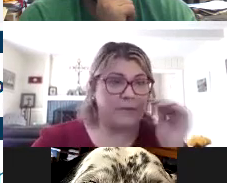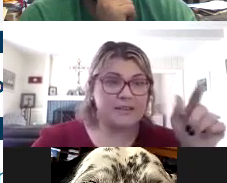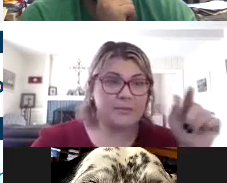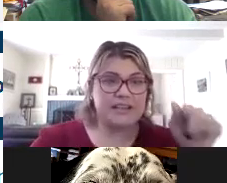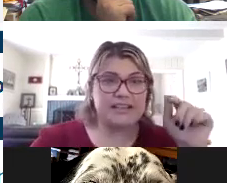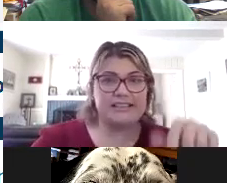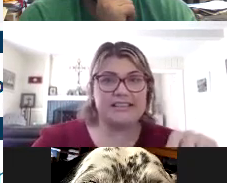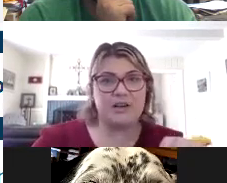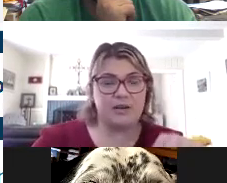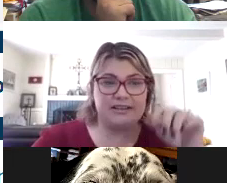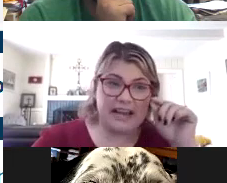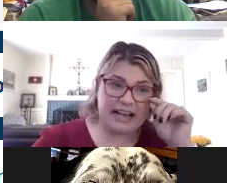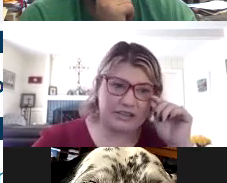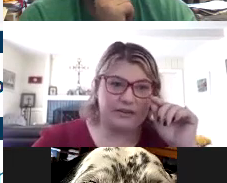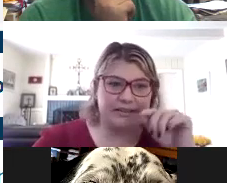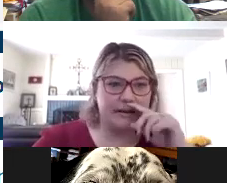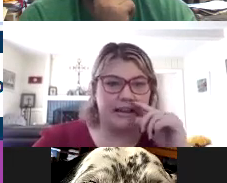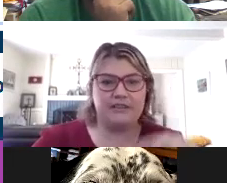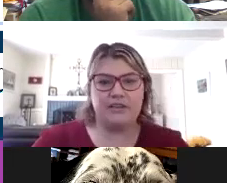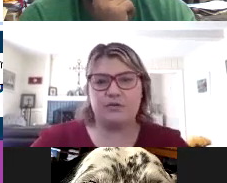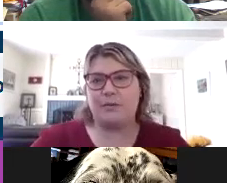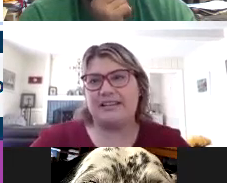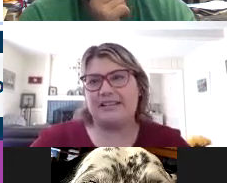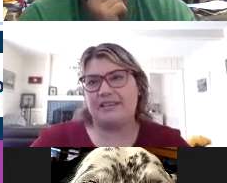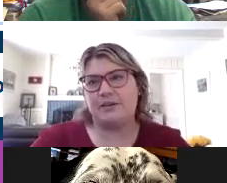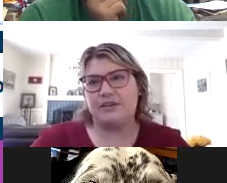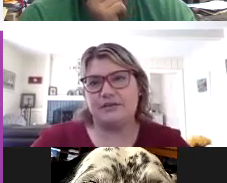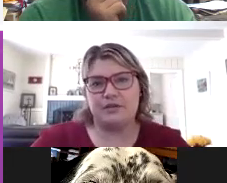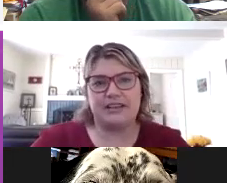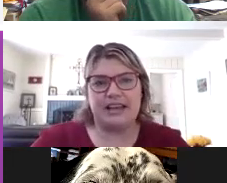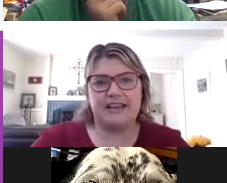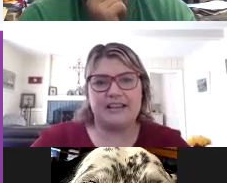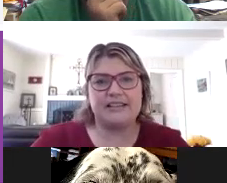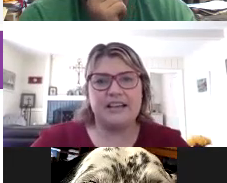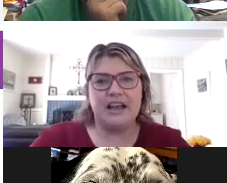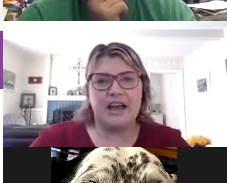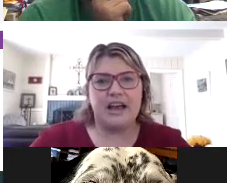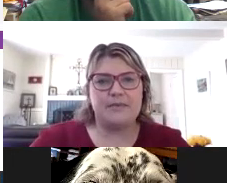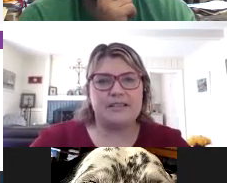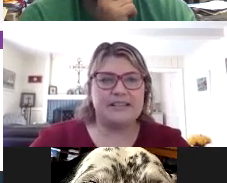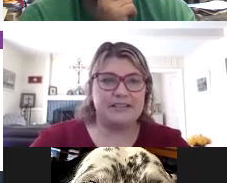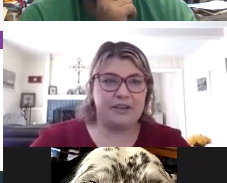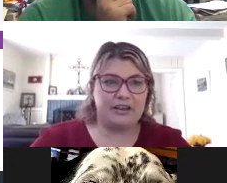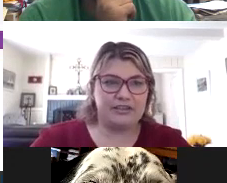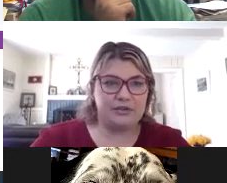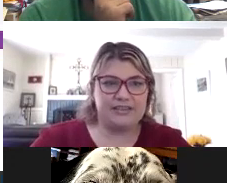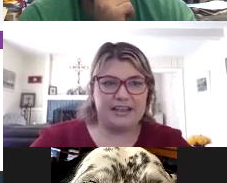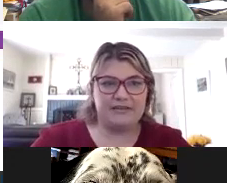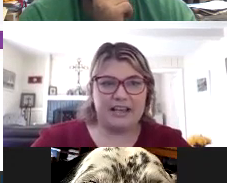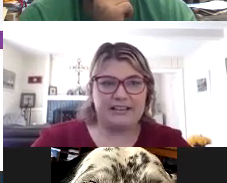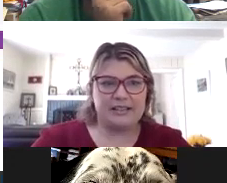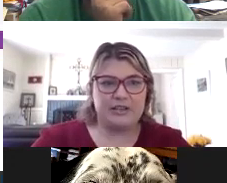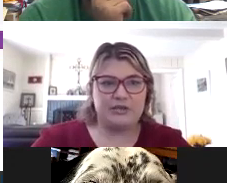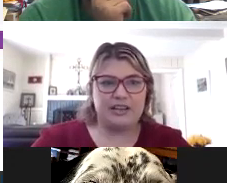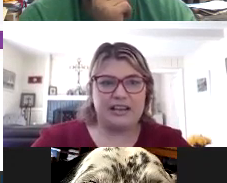to vote. This one is state, it's national, it's not individual by state. So here's a voter's guide that is specific to the state